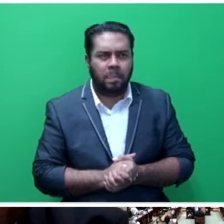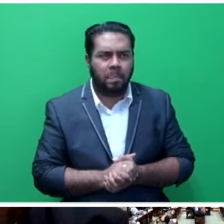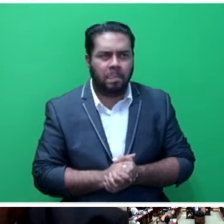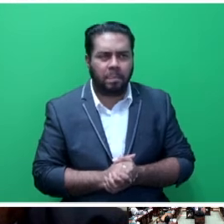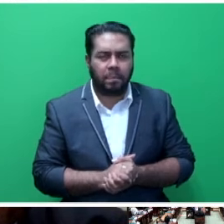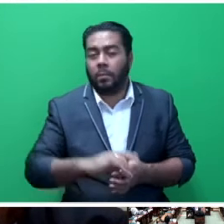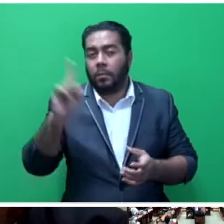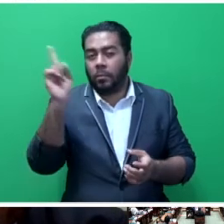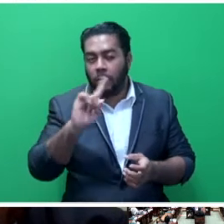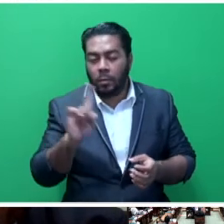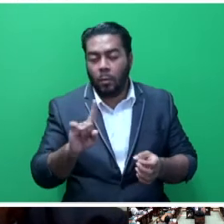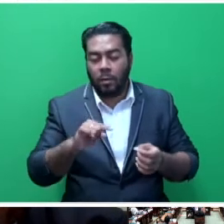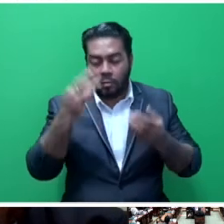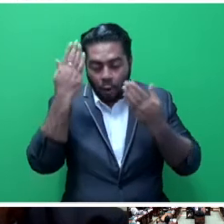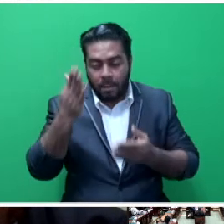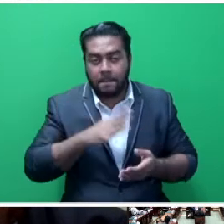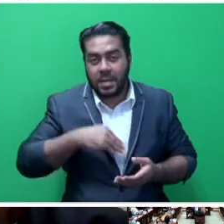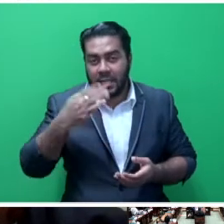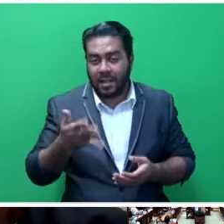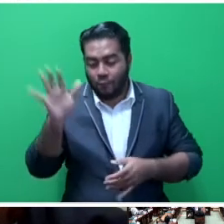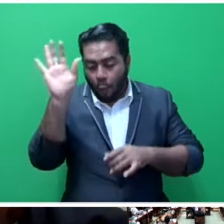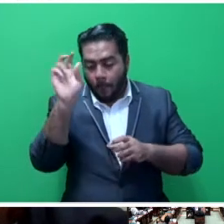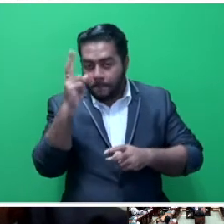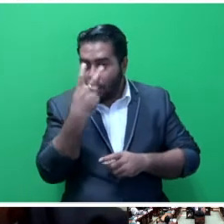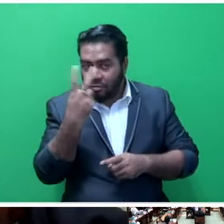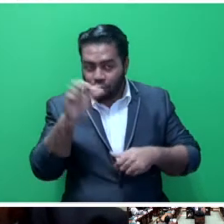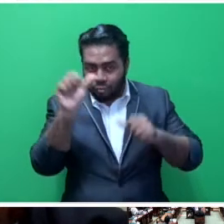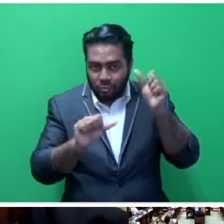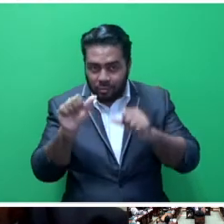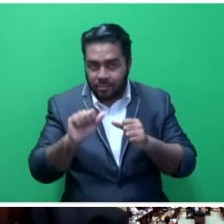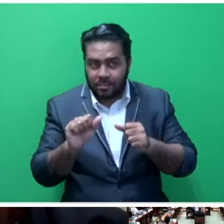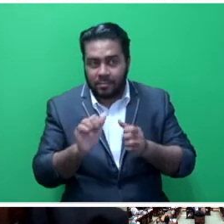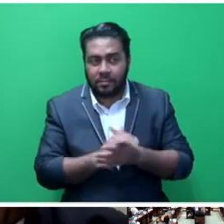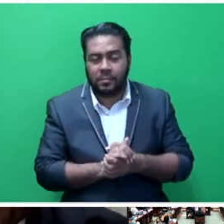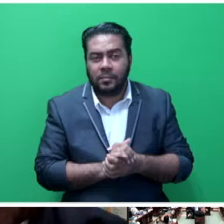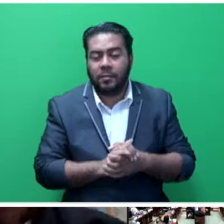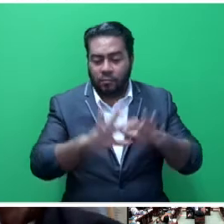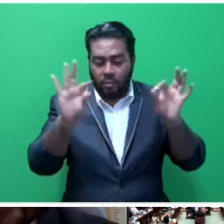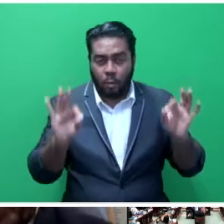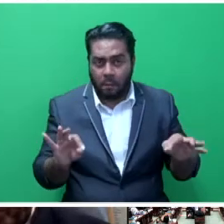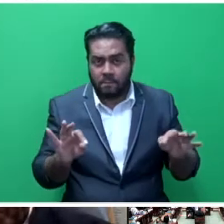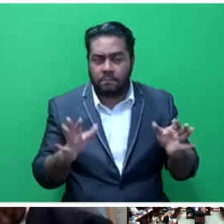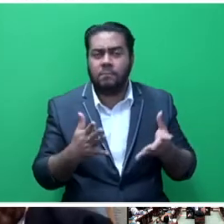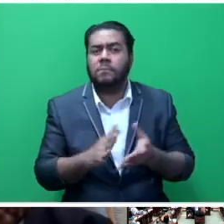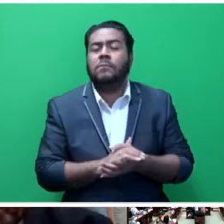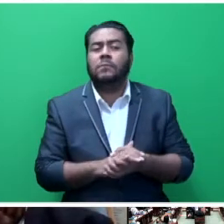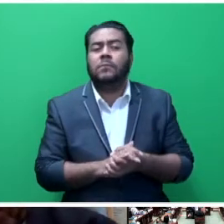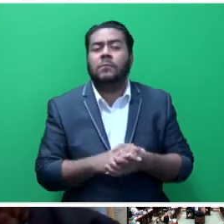Honourable Minister, what are the monitoring and evaluation frameworks, mechanisms in